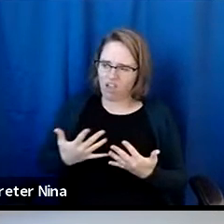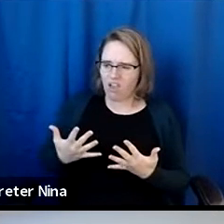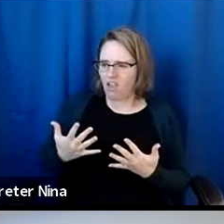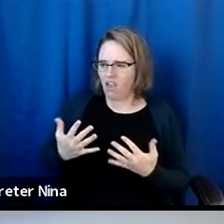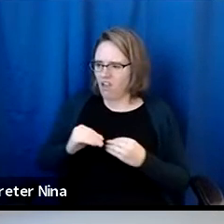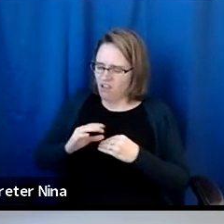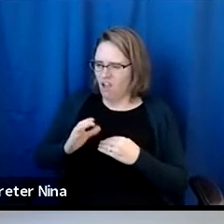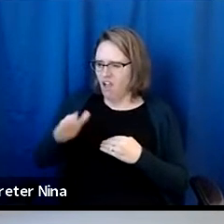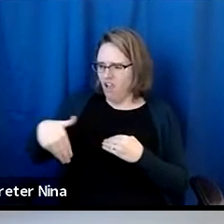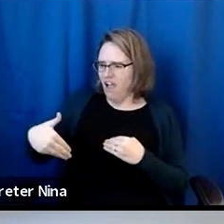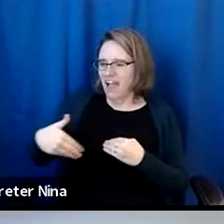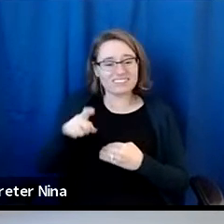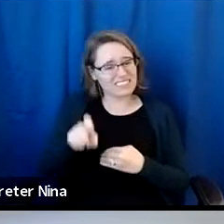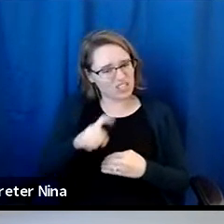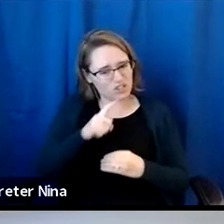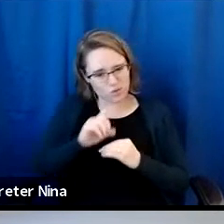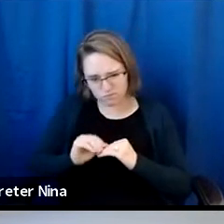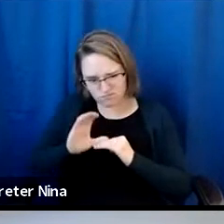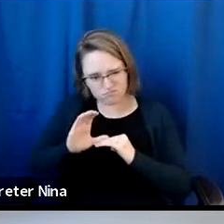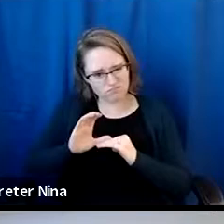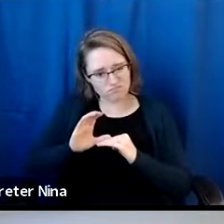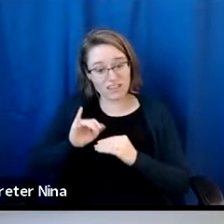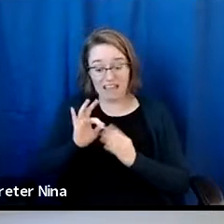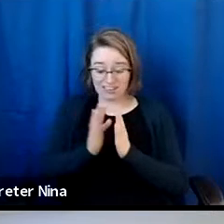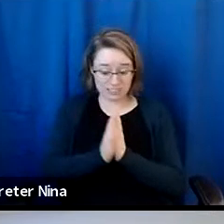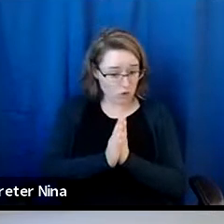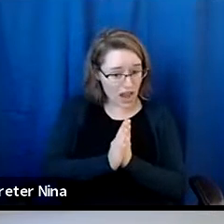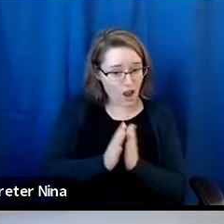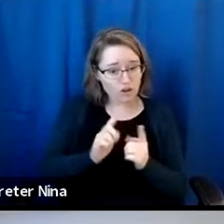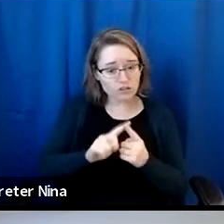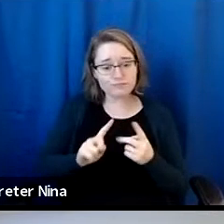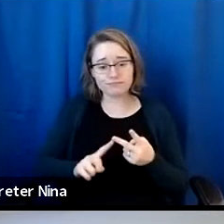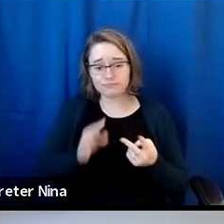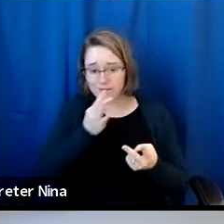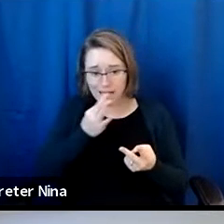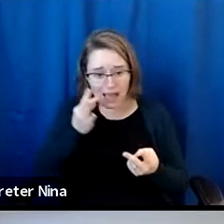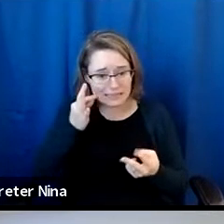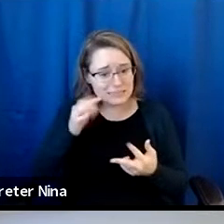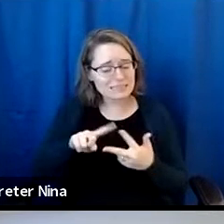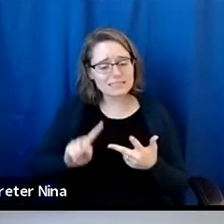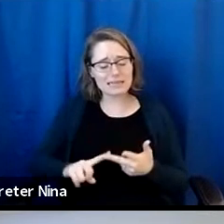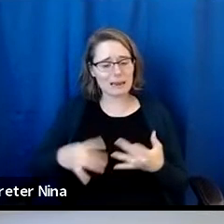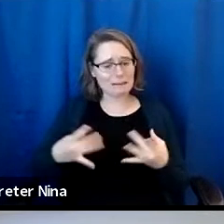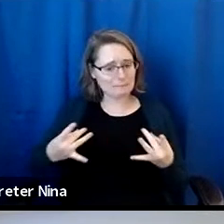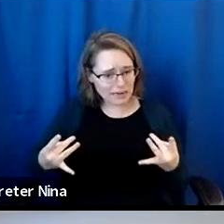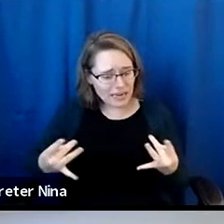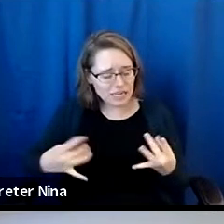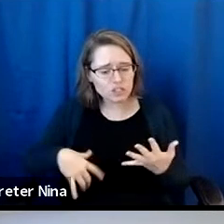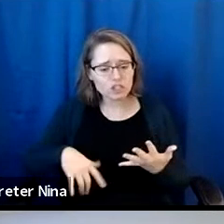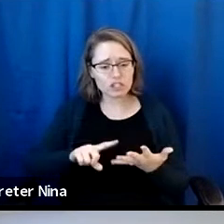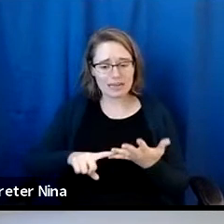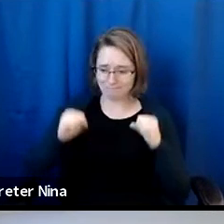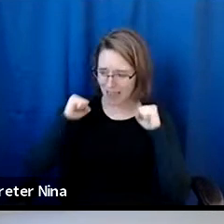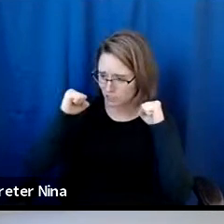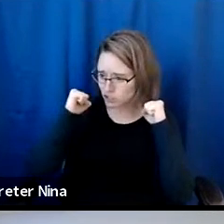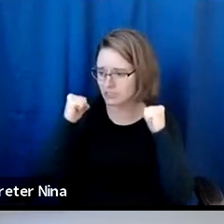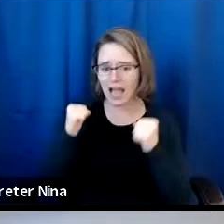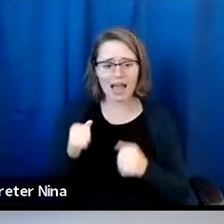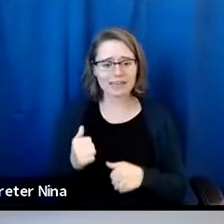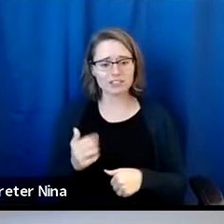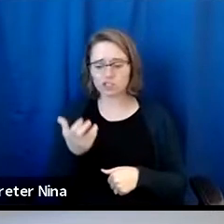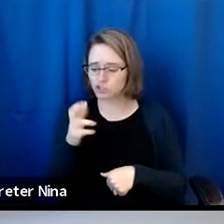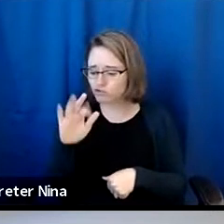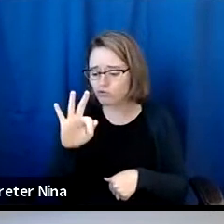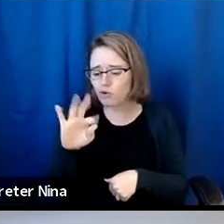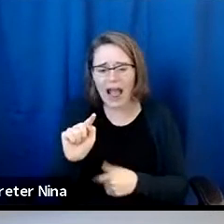got to keep your cup full, whether that is prayer, fasting, meditation, whether that is exercise or crafting or